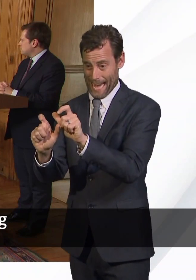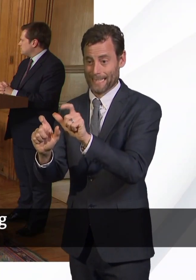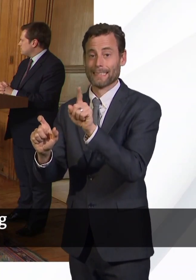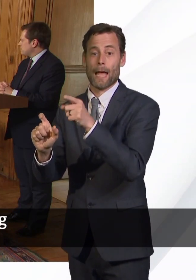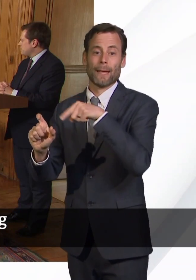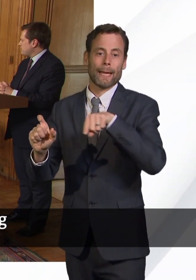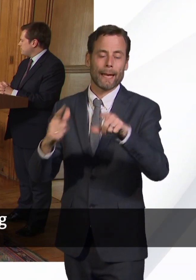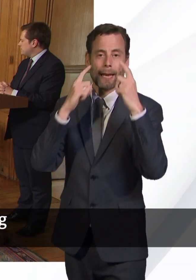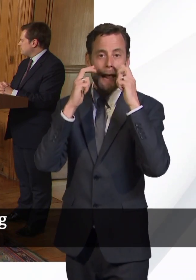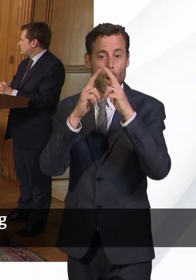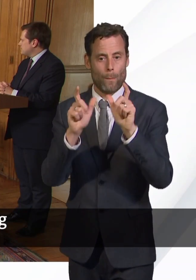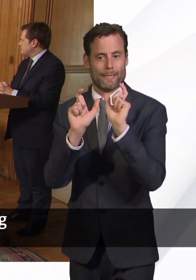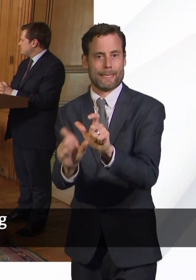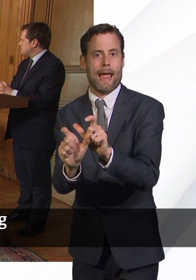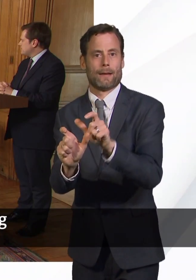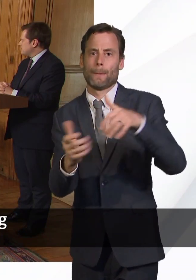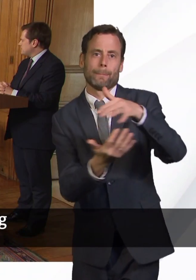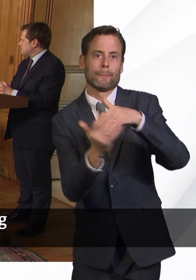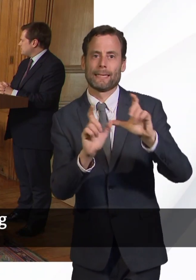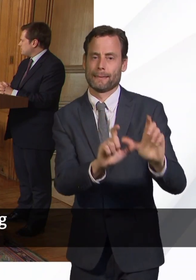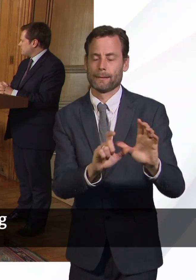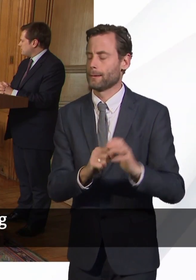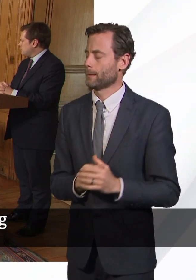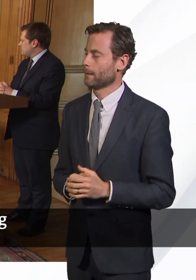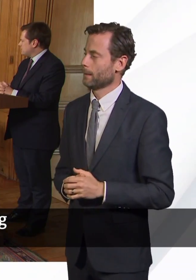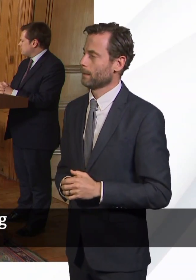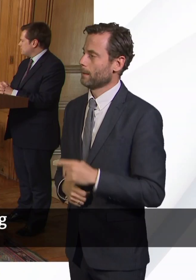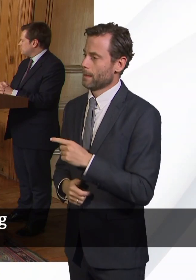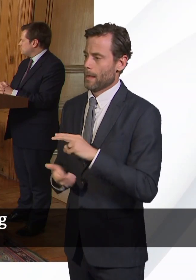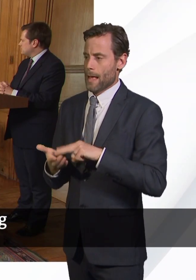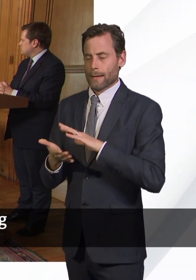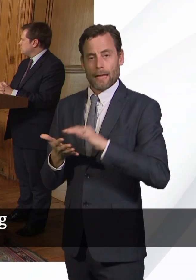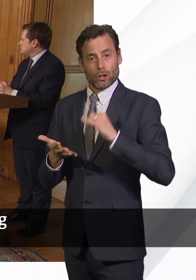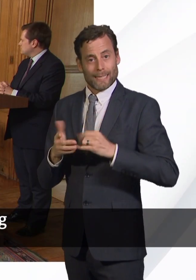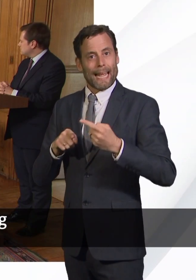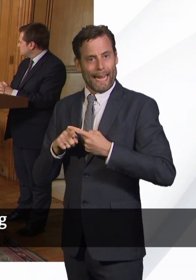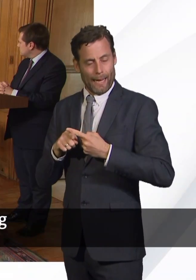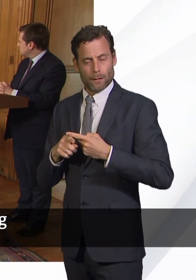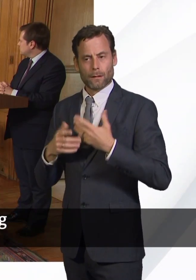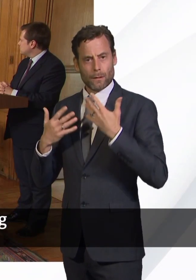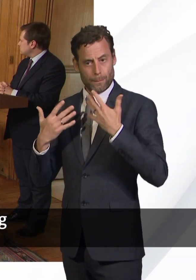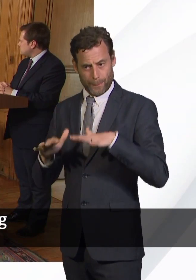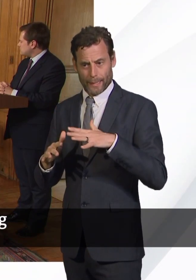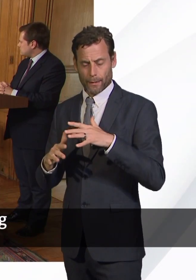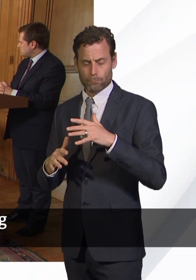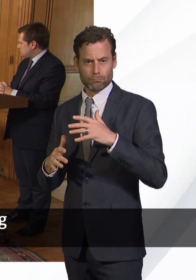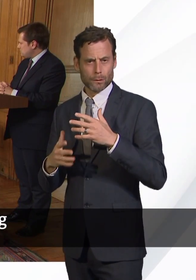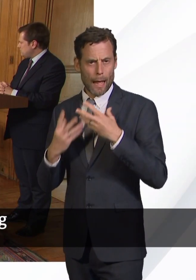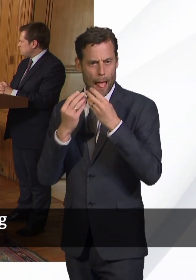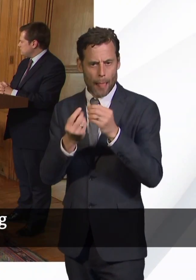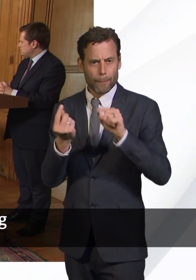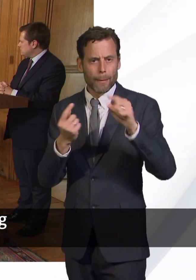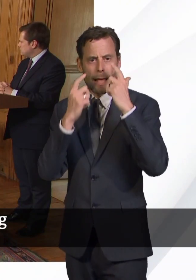NHS England colleagues have sent out very clear instructions to hospitals to support the testing, to make sure that's done in a convenient time